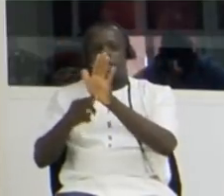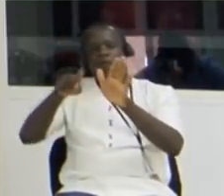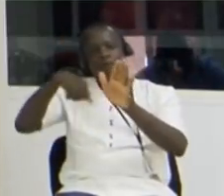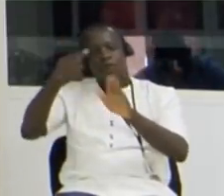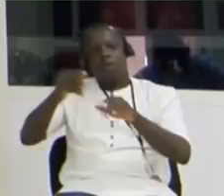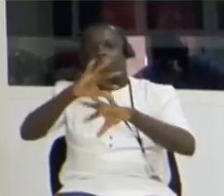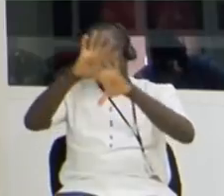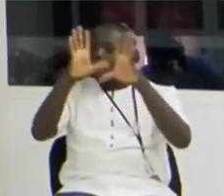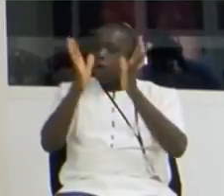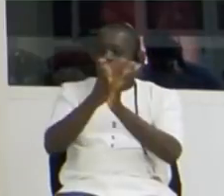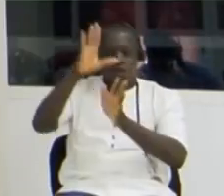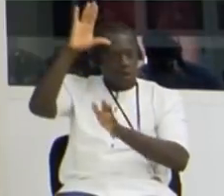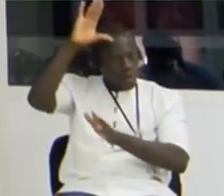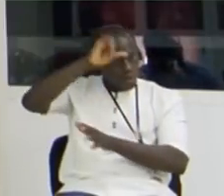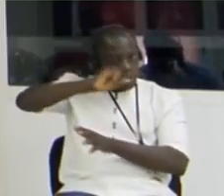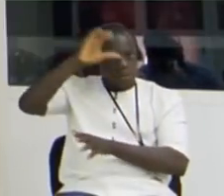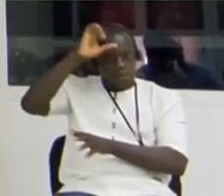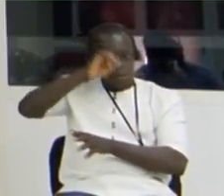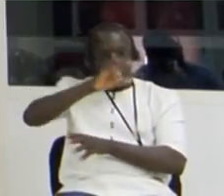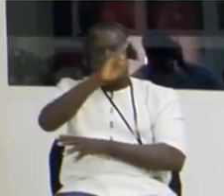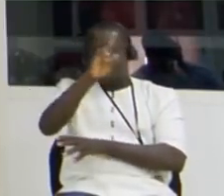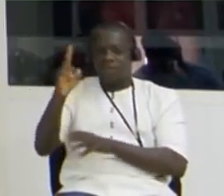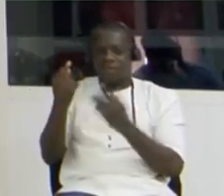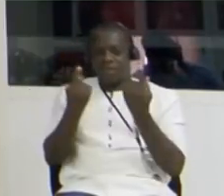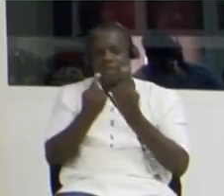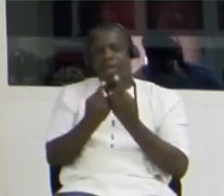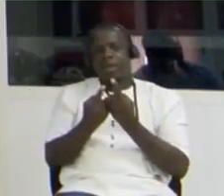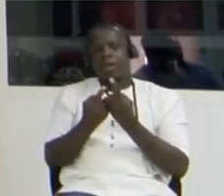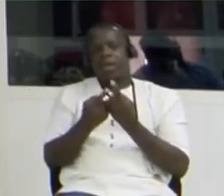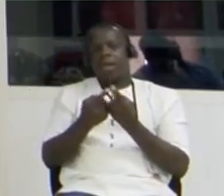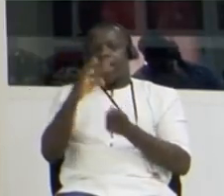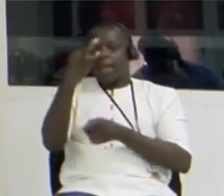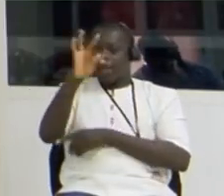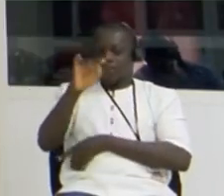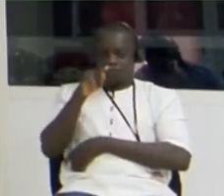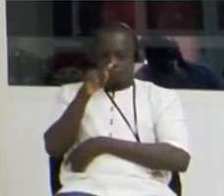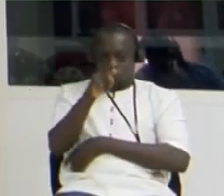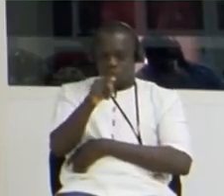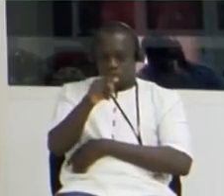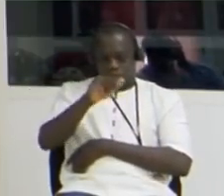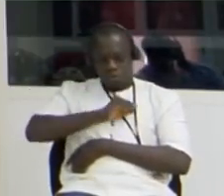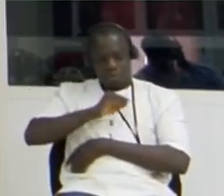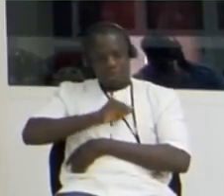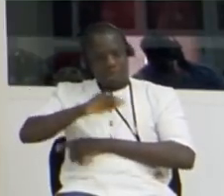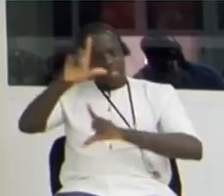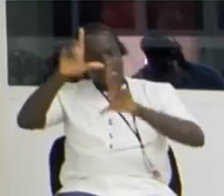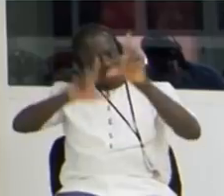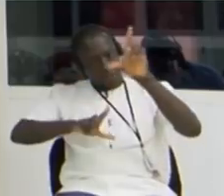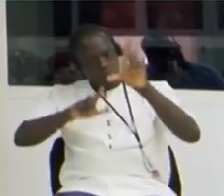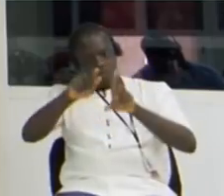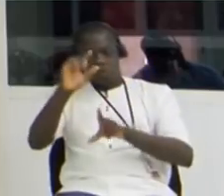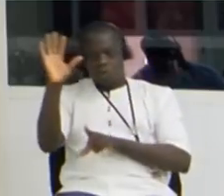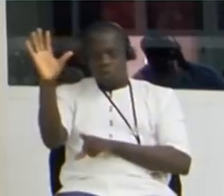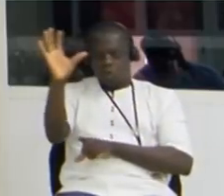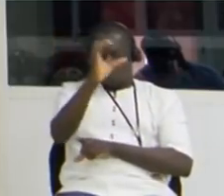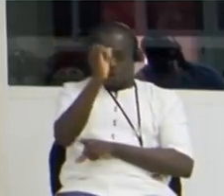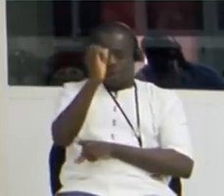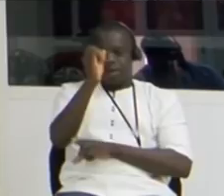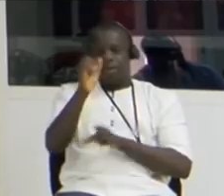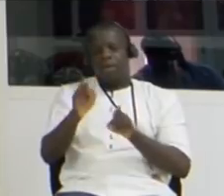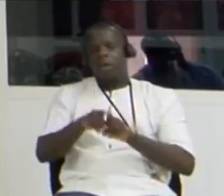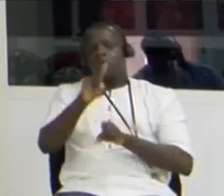all understood that if you are at this level and you win, you